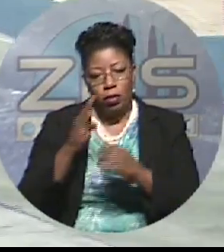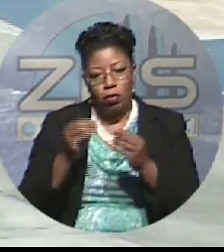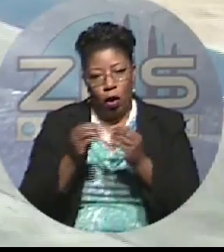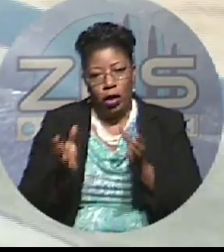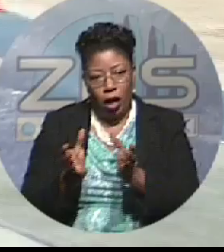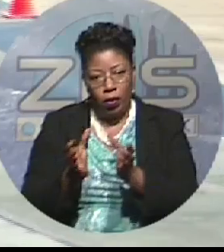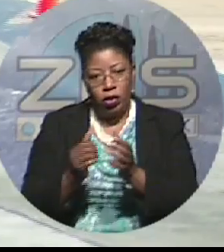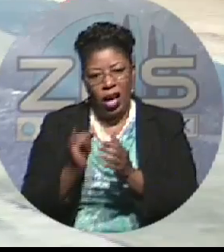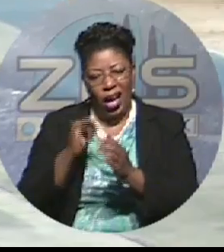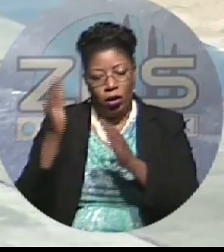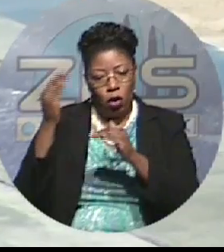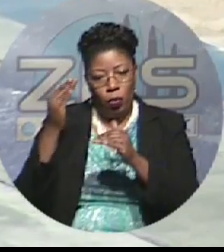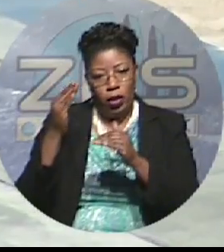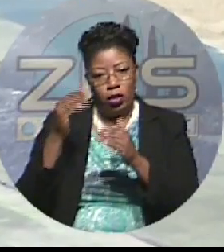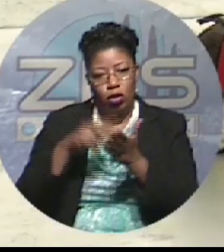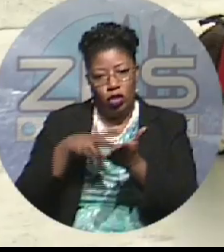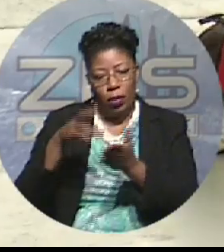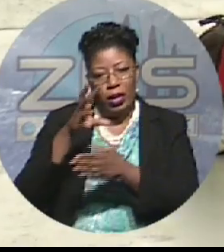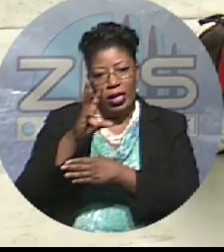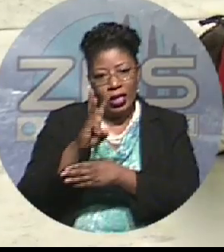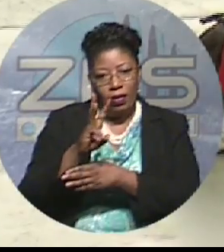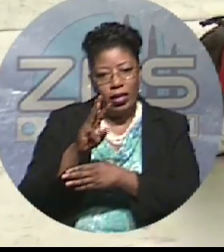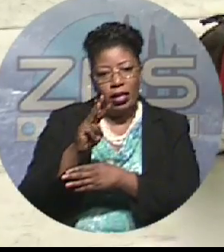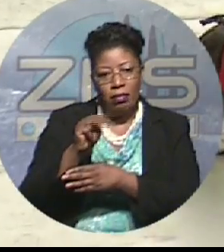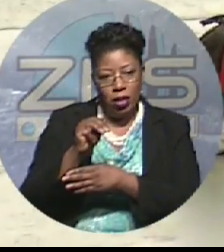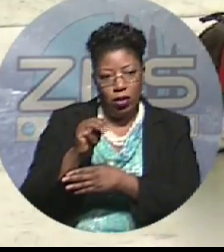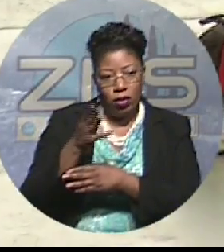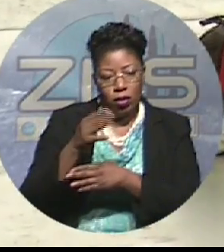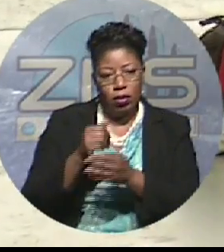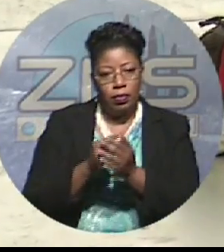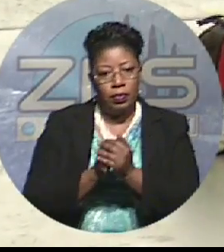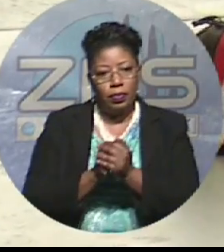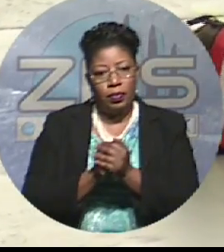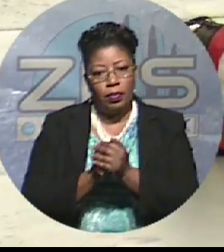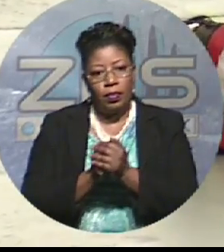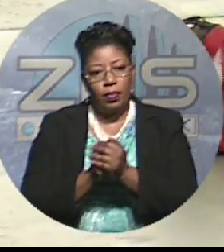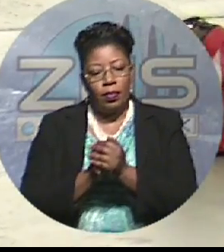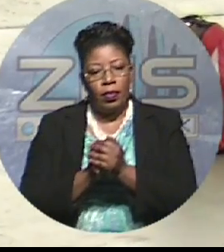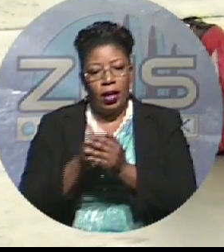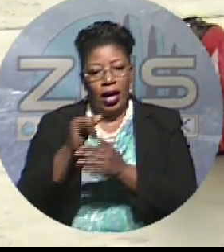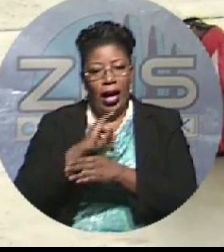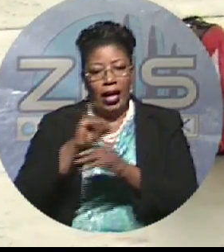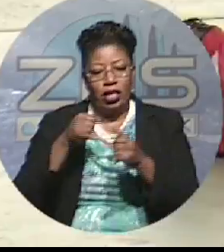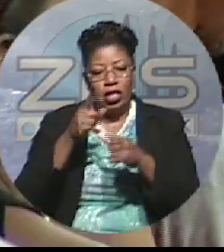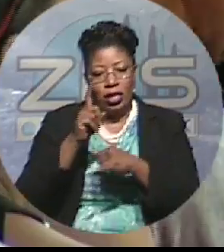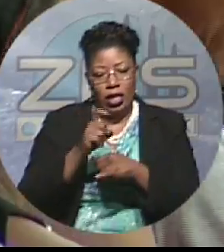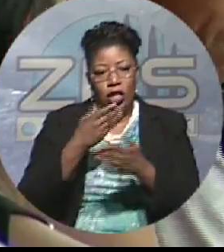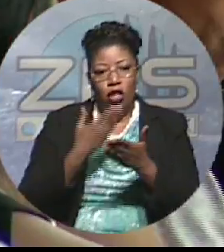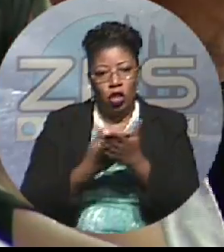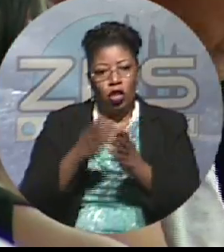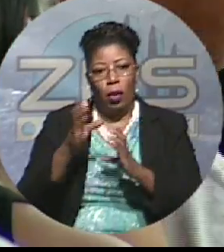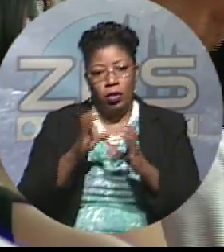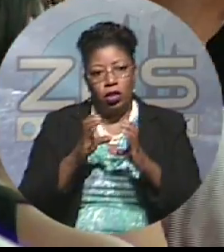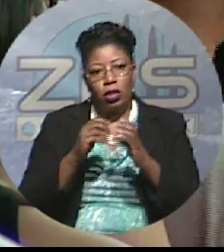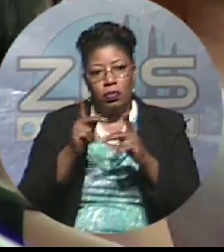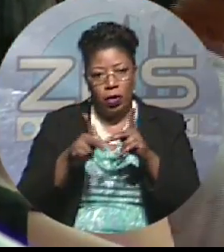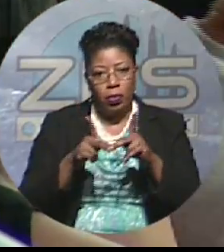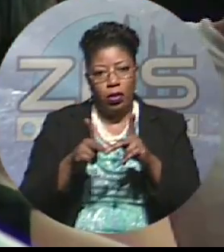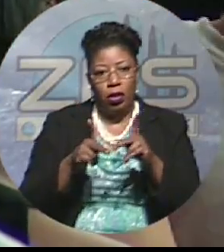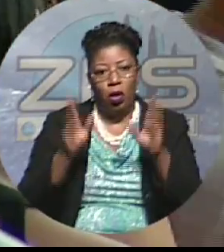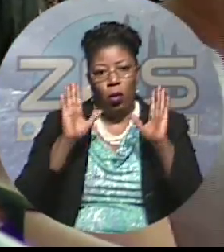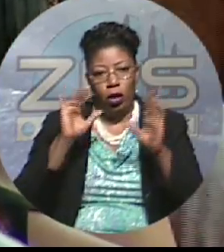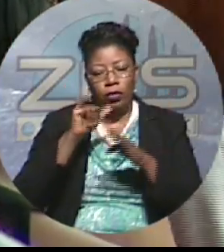hoping I would have jumped 17 meters by now, but I just need some good competition. I need a good crowd. The crowd did an awesome job